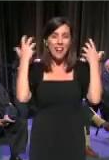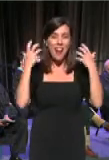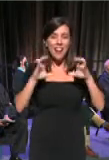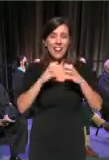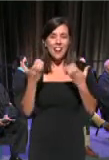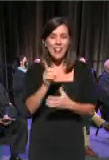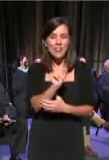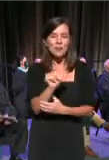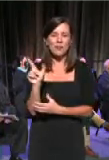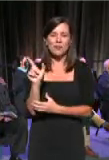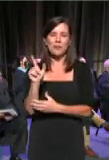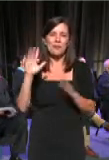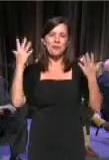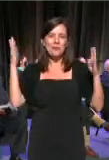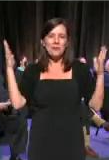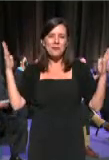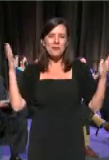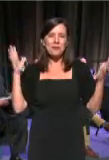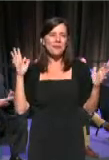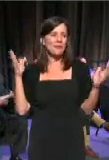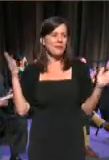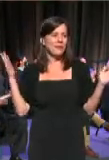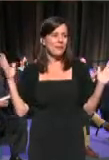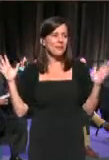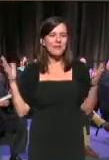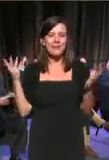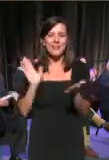of 2021!